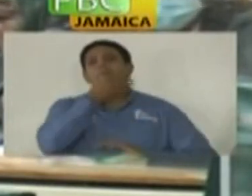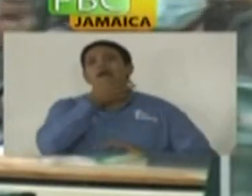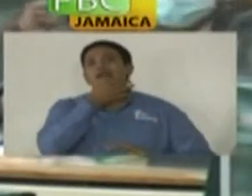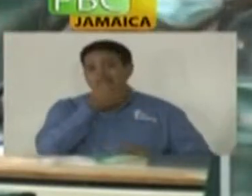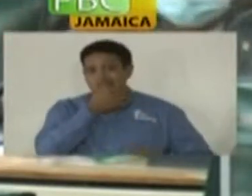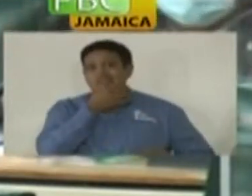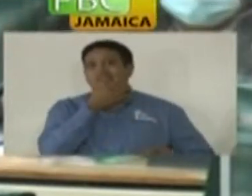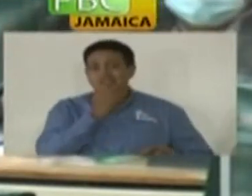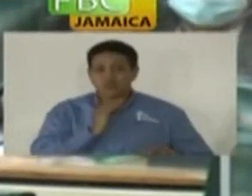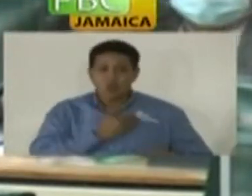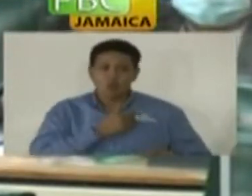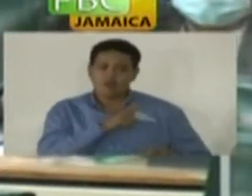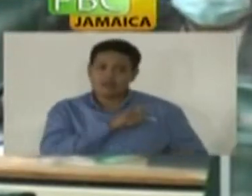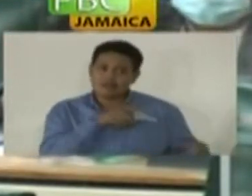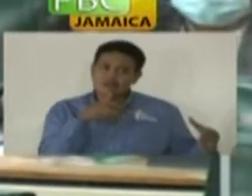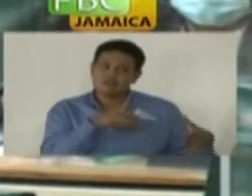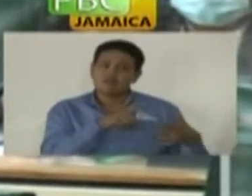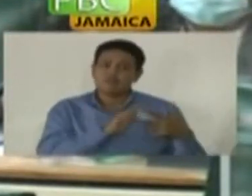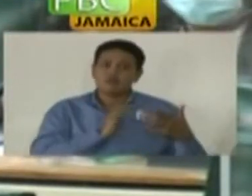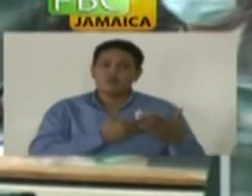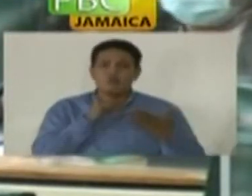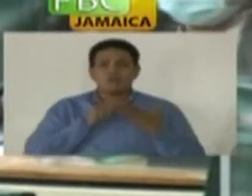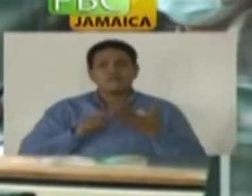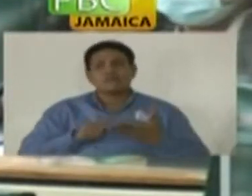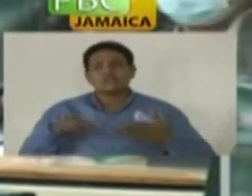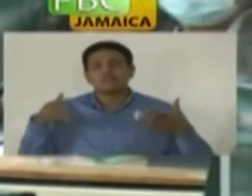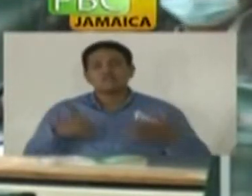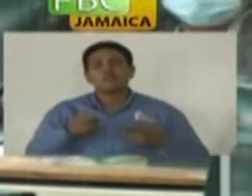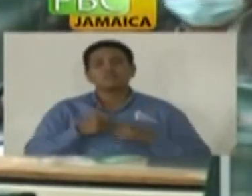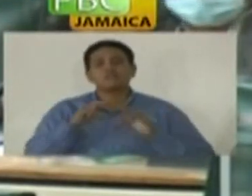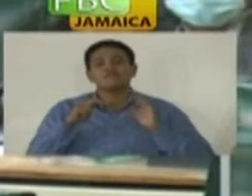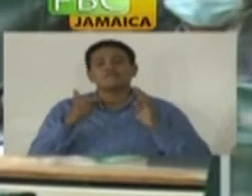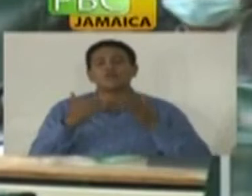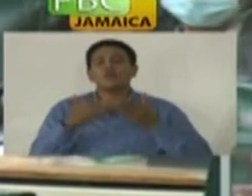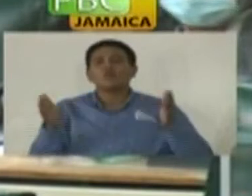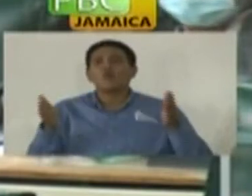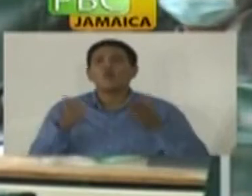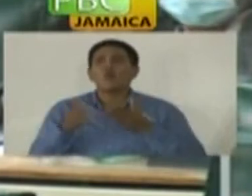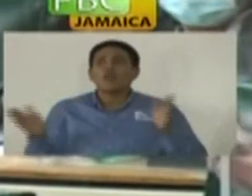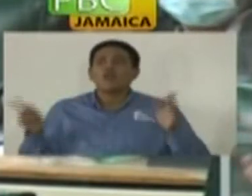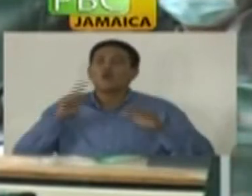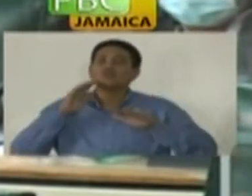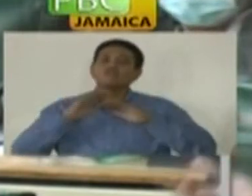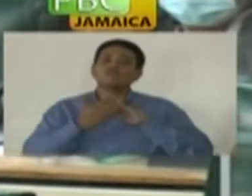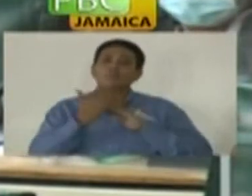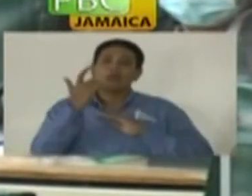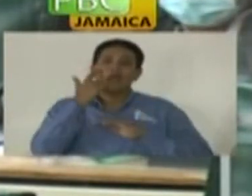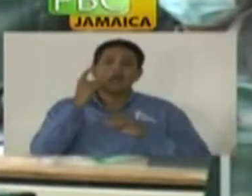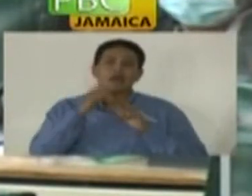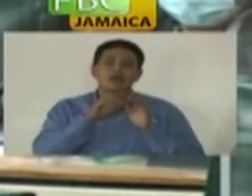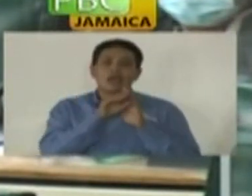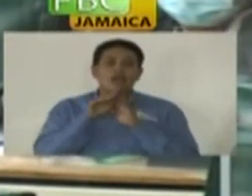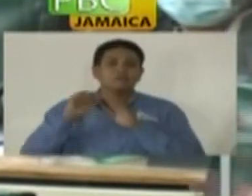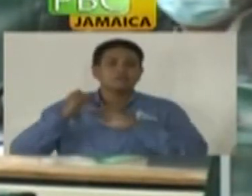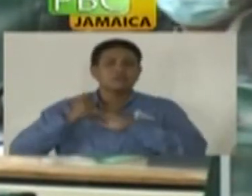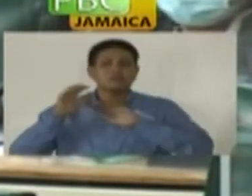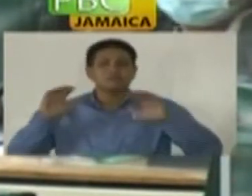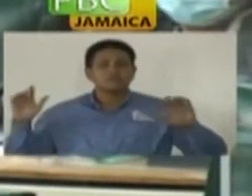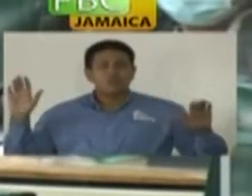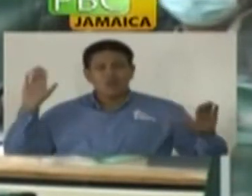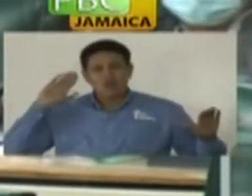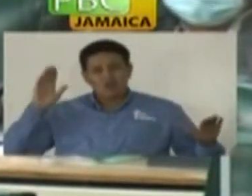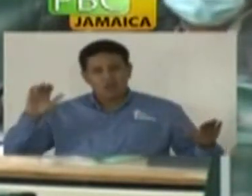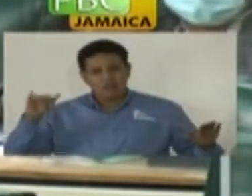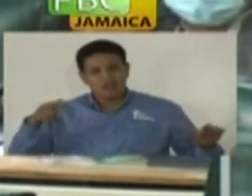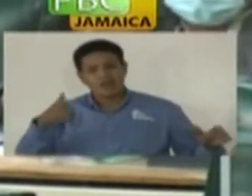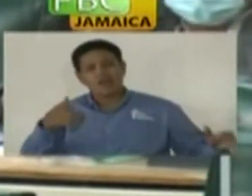our police force and our investigative forces, the rolling out of Jamaica Eye and the cameras, all of that